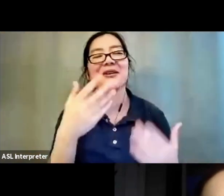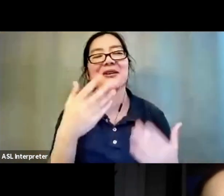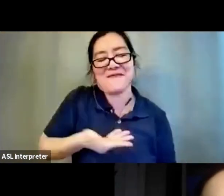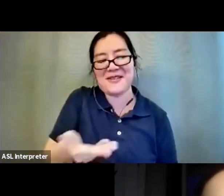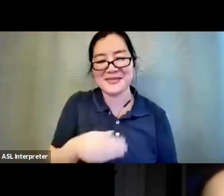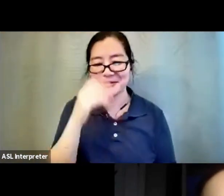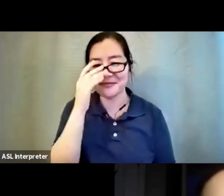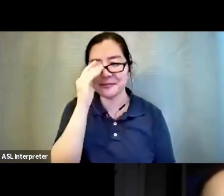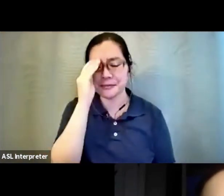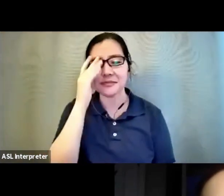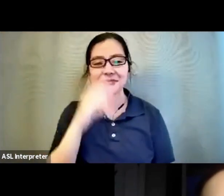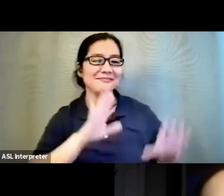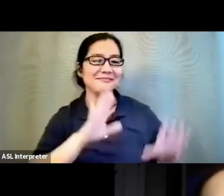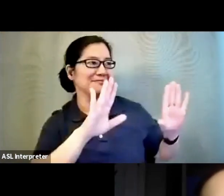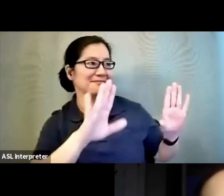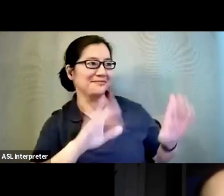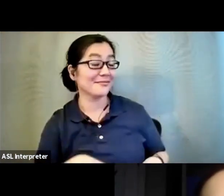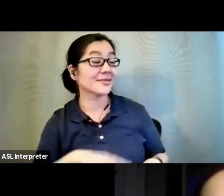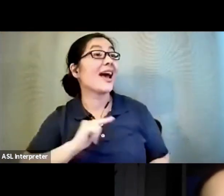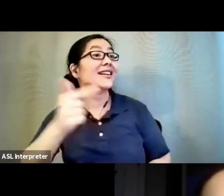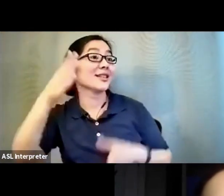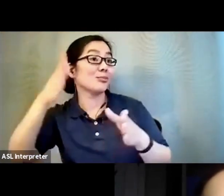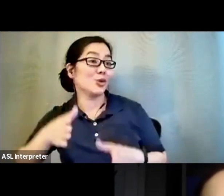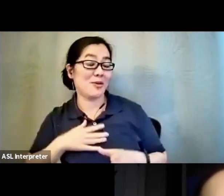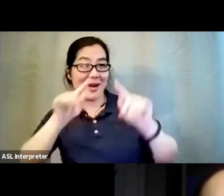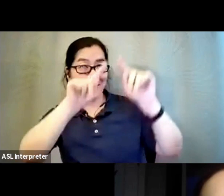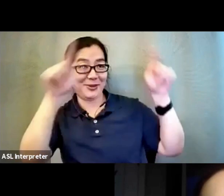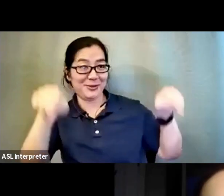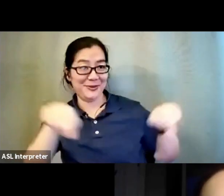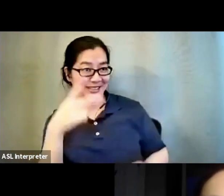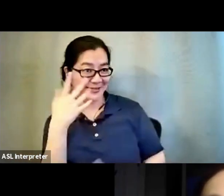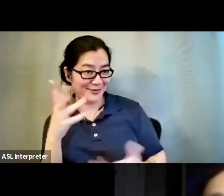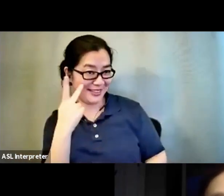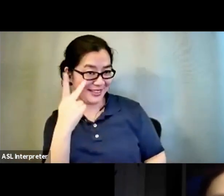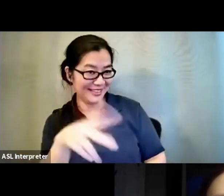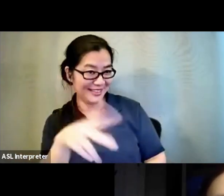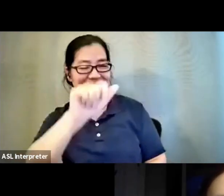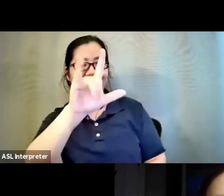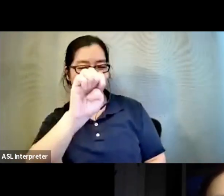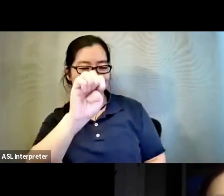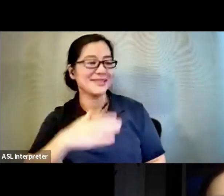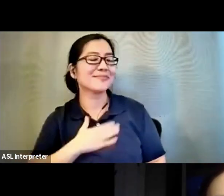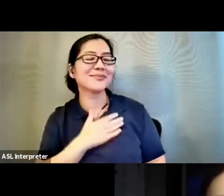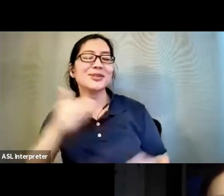Excellent. All right. The next person on my screen that I see is Alice. Alice, can you please introduce